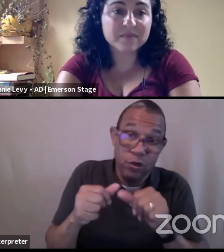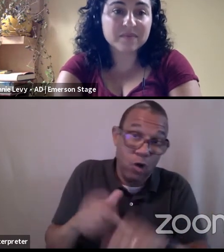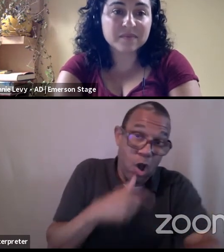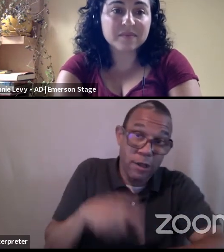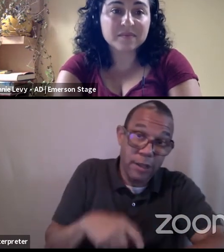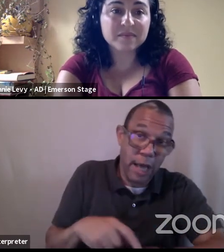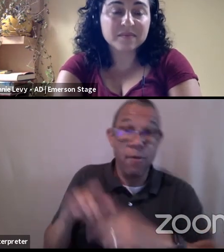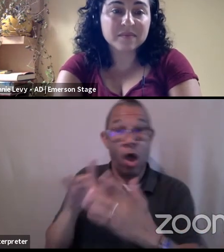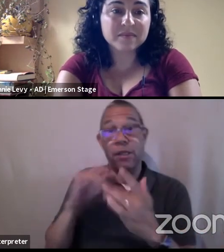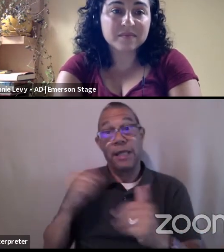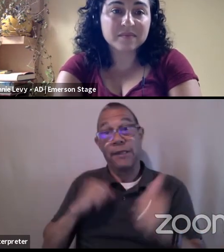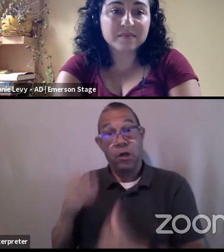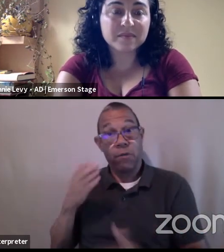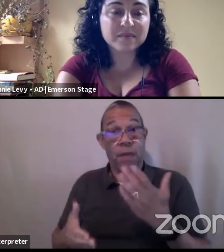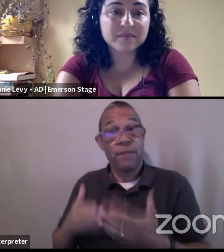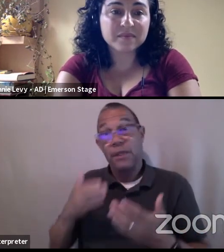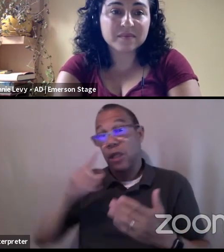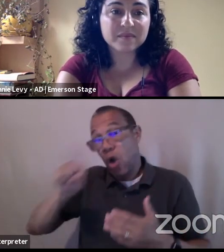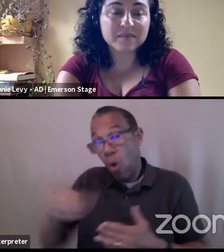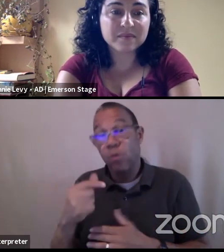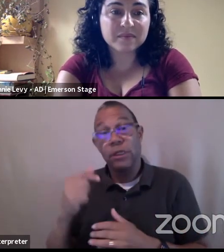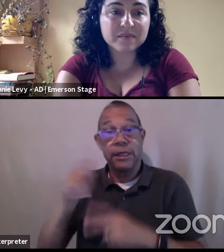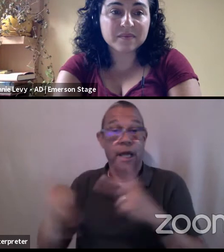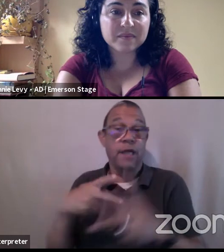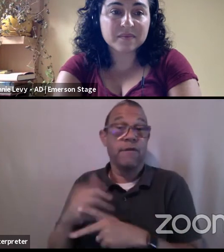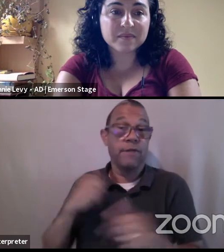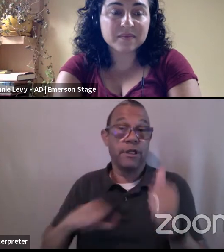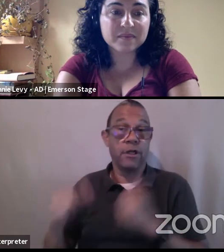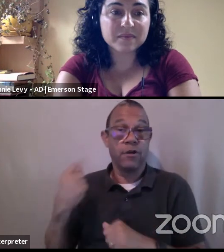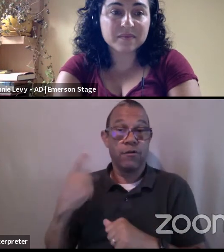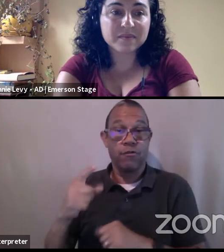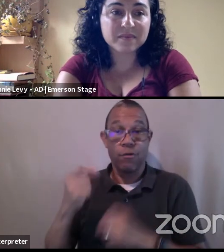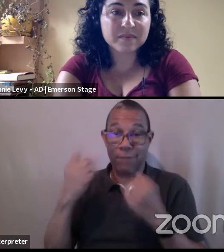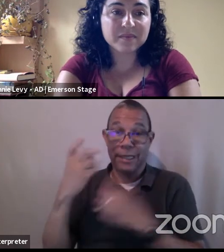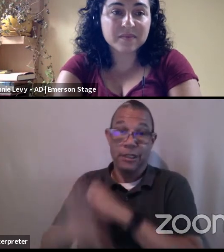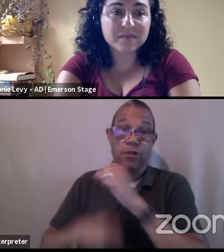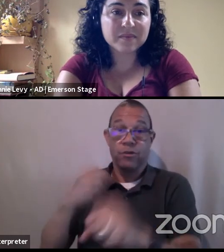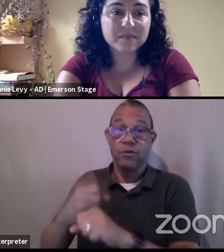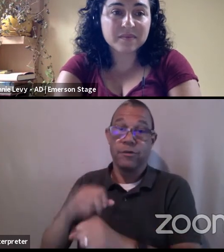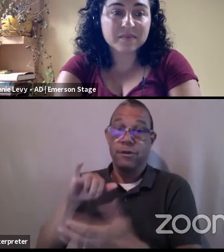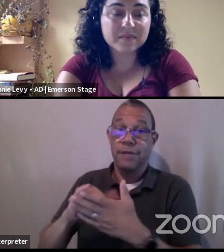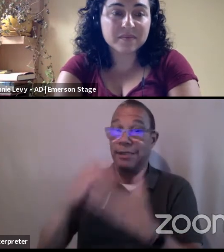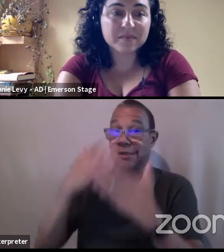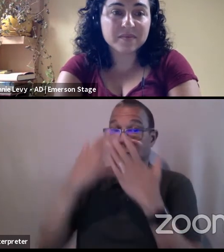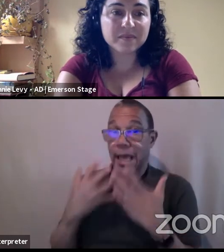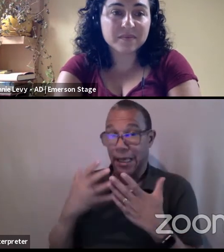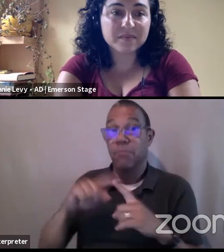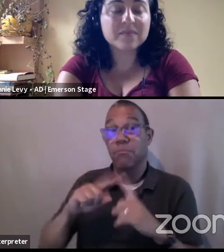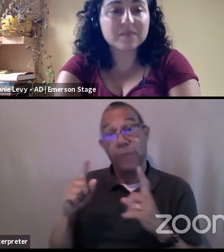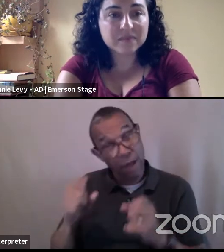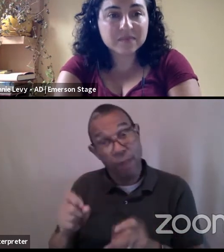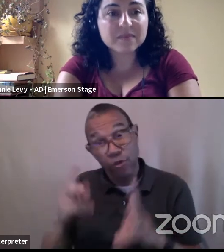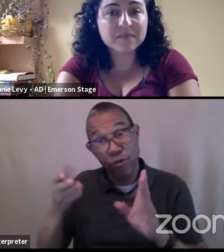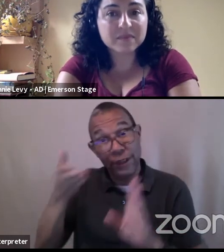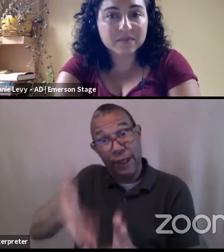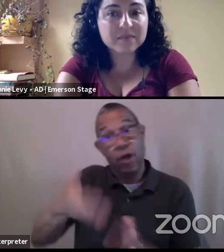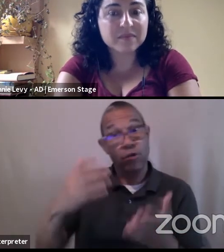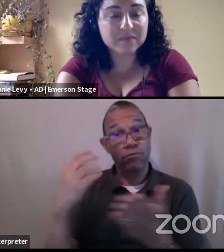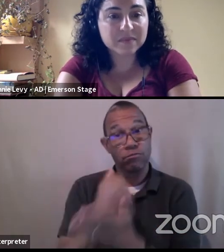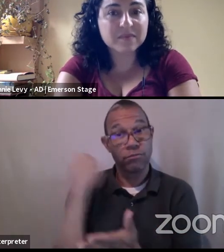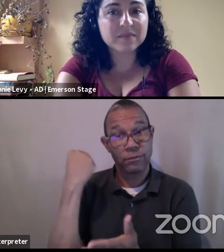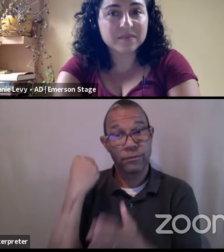several years, which is sad, but it's an opportunity of online theater. And again, this